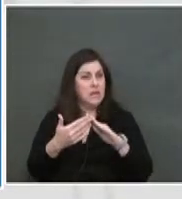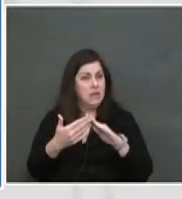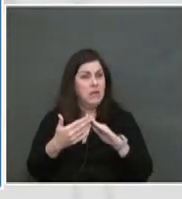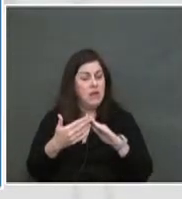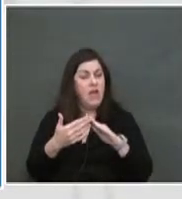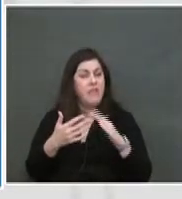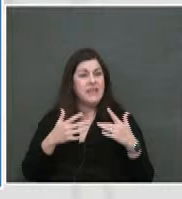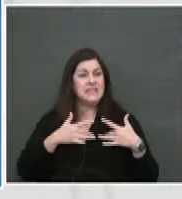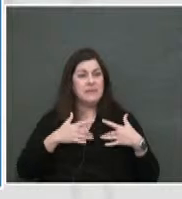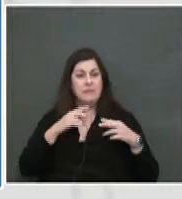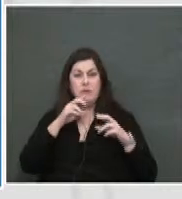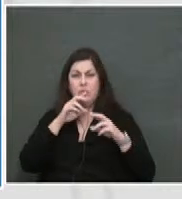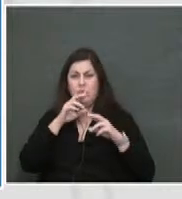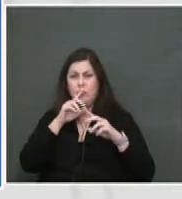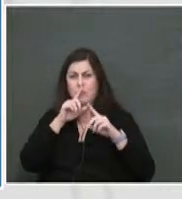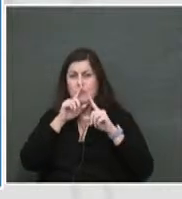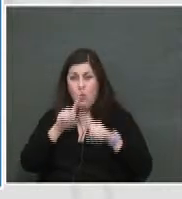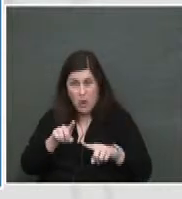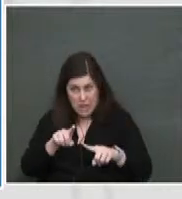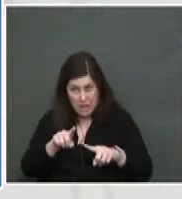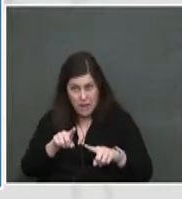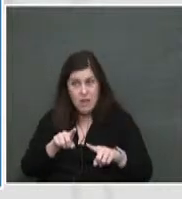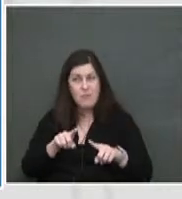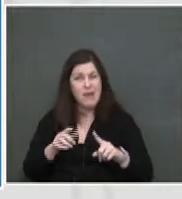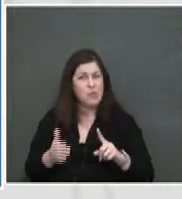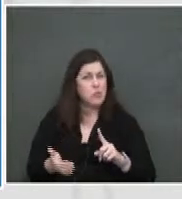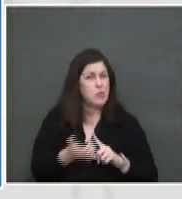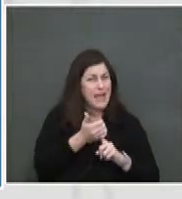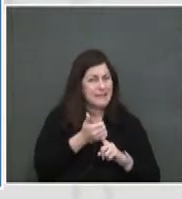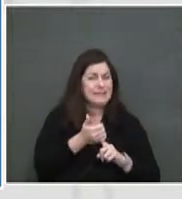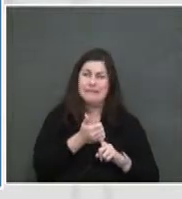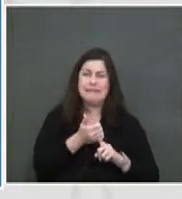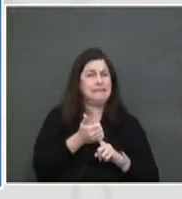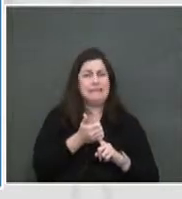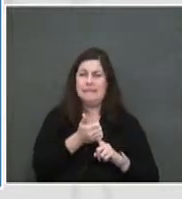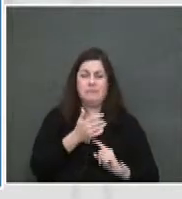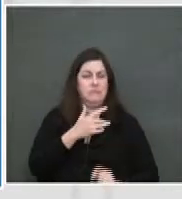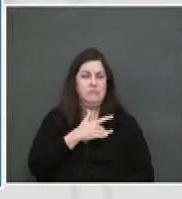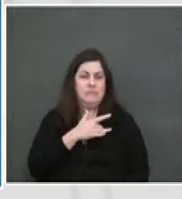reported only when there's an arrest made. So again,